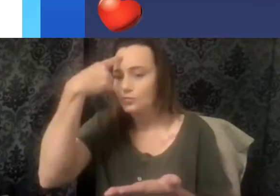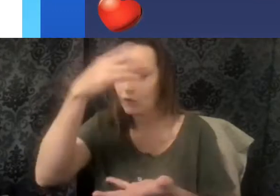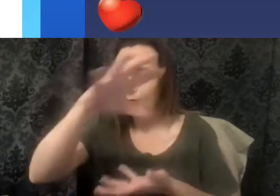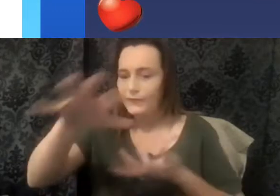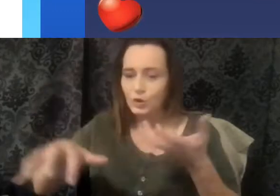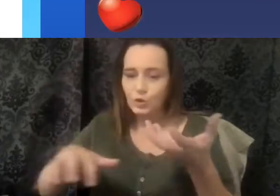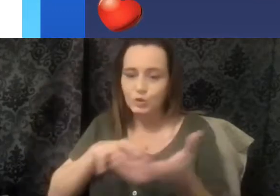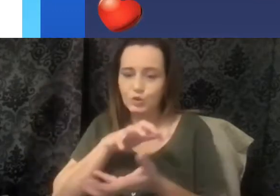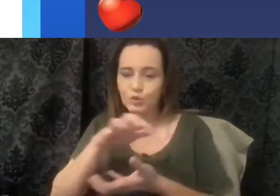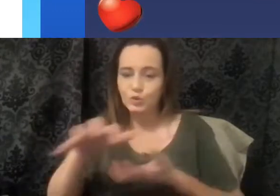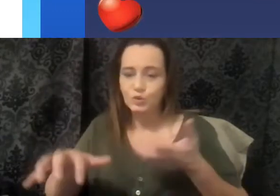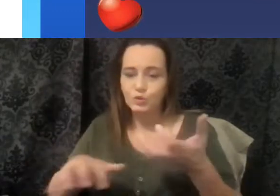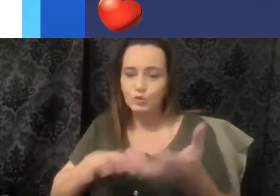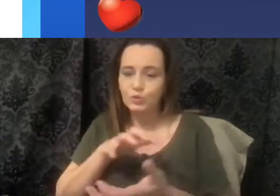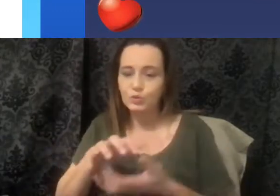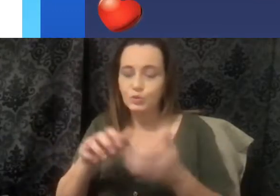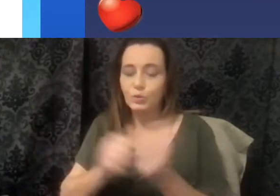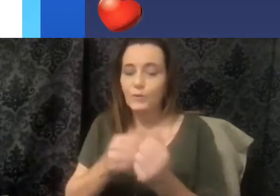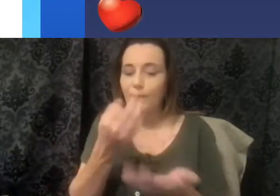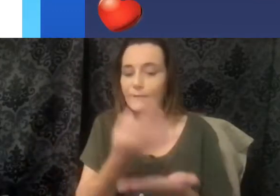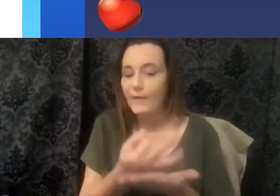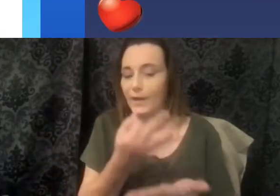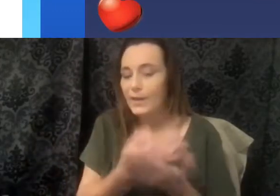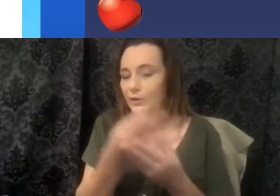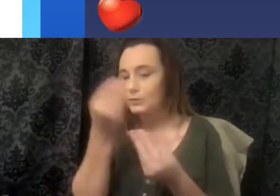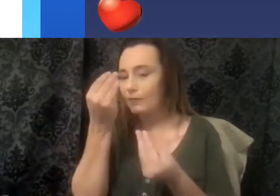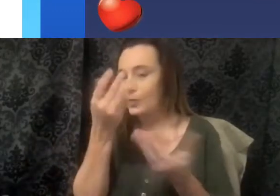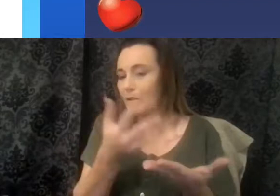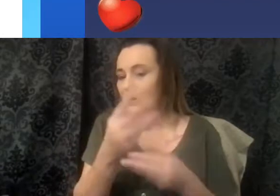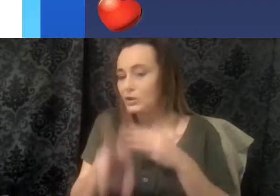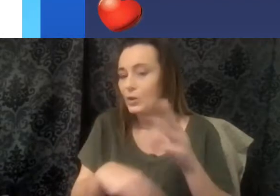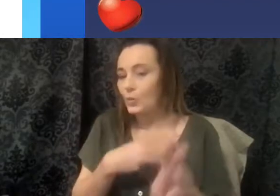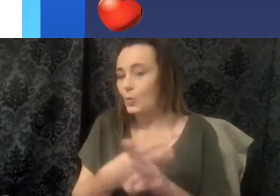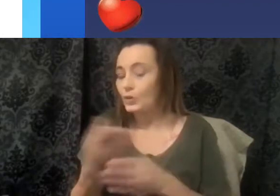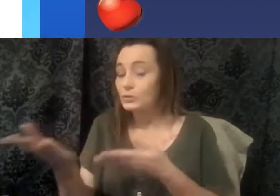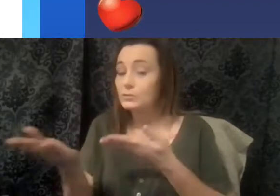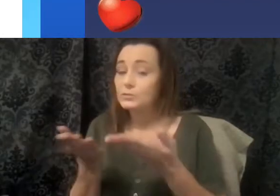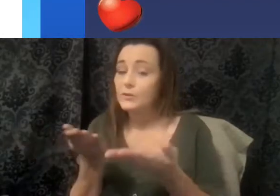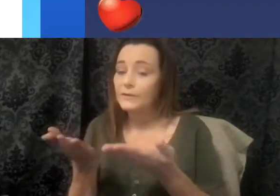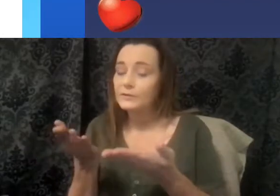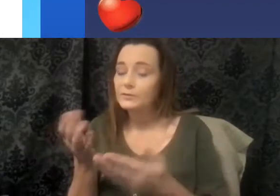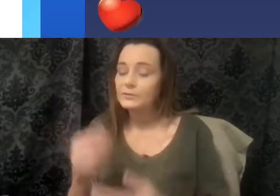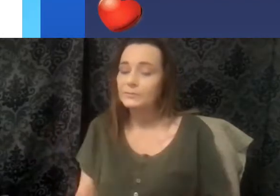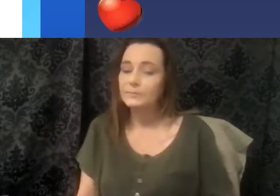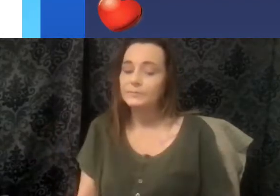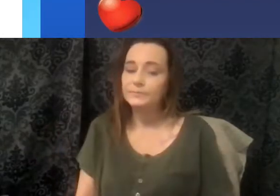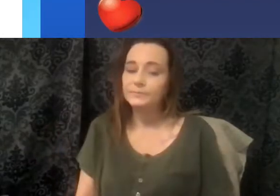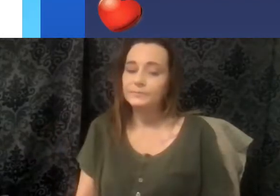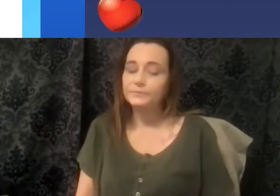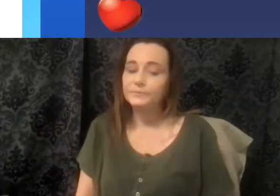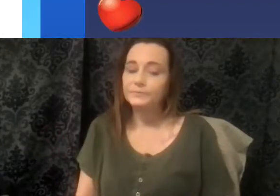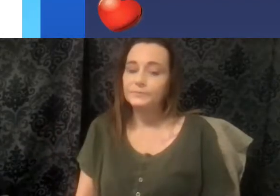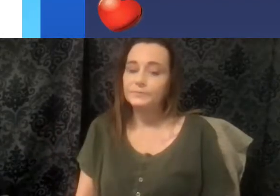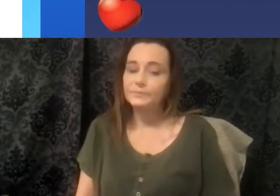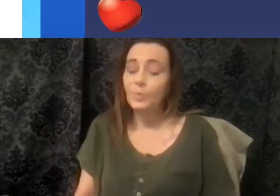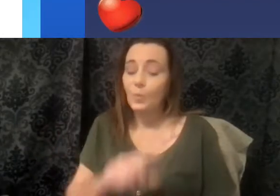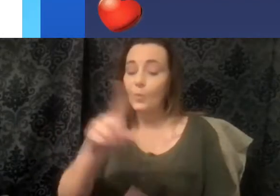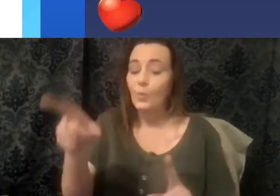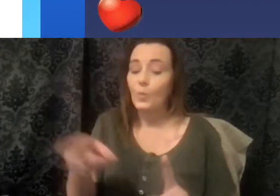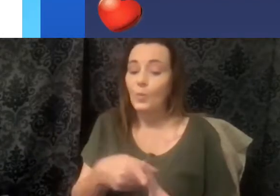with financial information at World Service. Part of when the conference made the decision